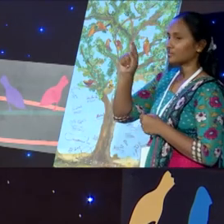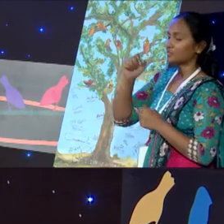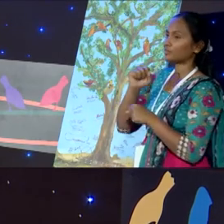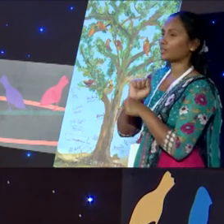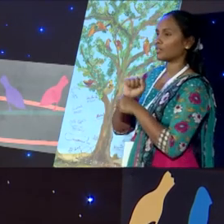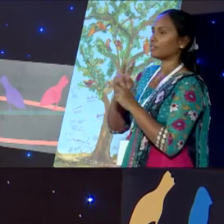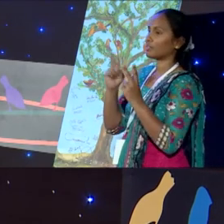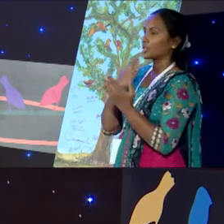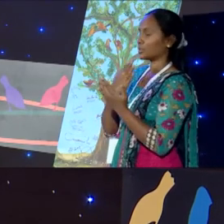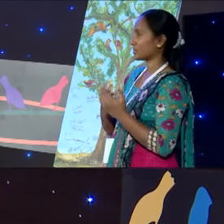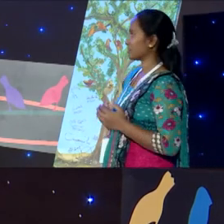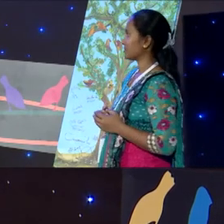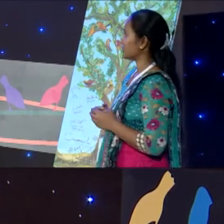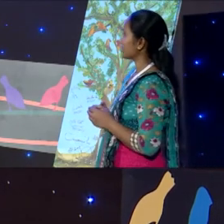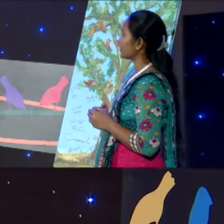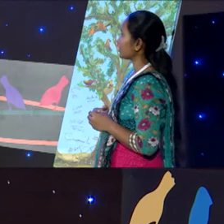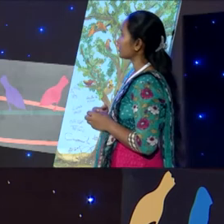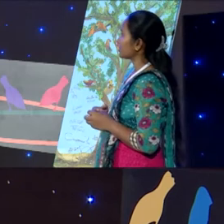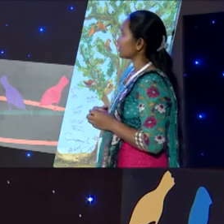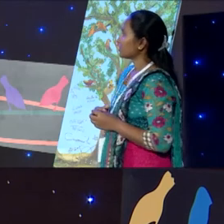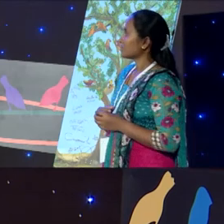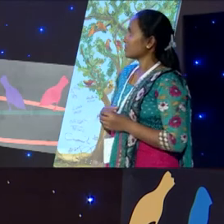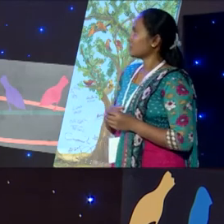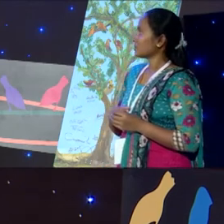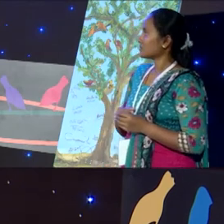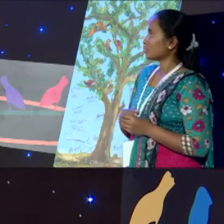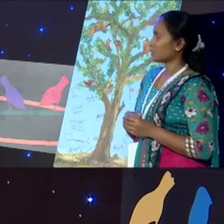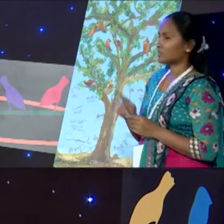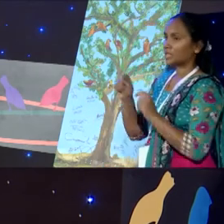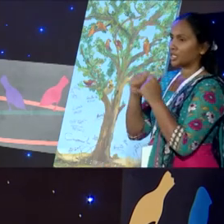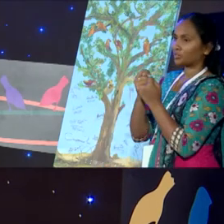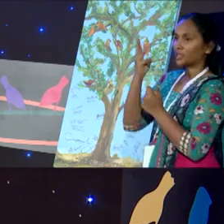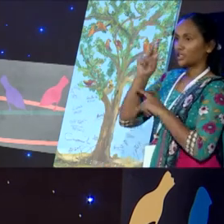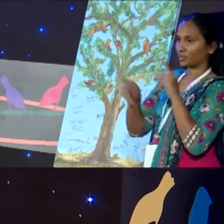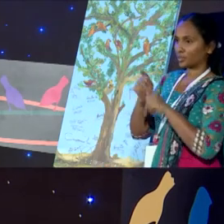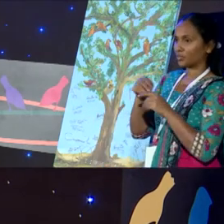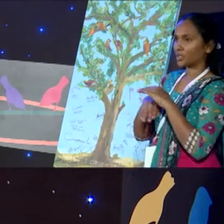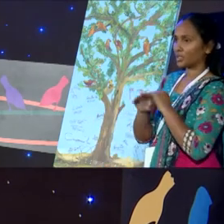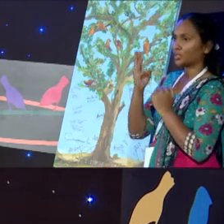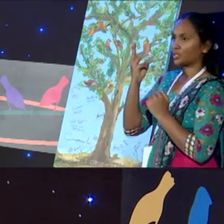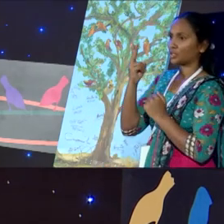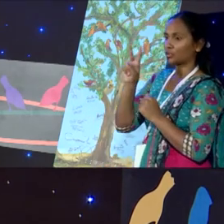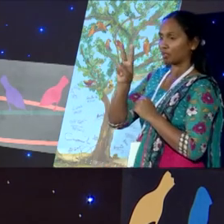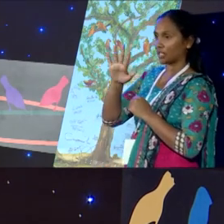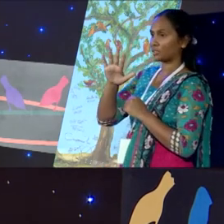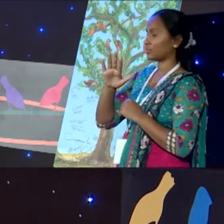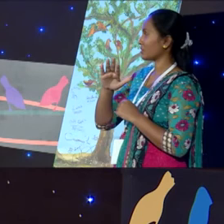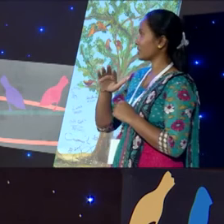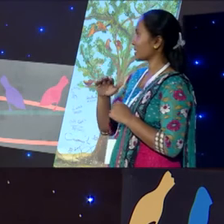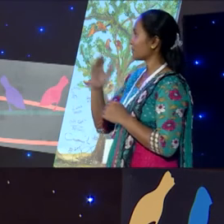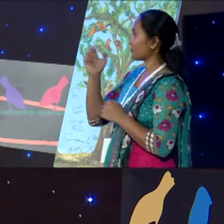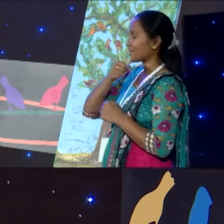So... It worked out that way. A lot of my team is just 3 people in 20s, actually below 25.